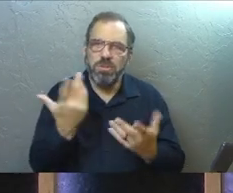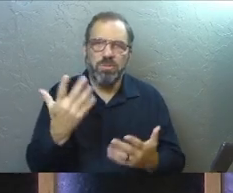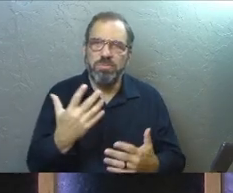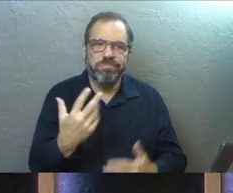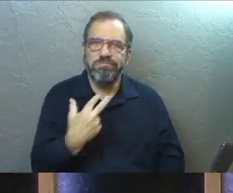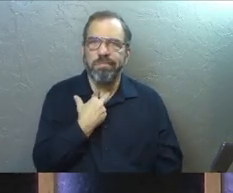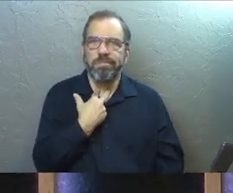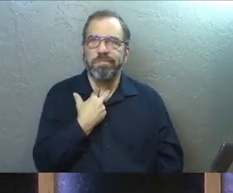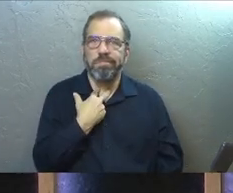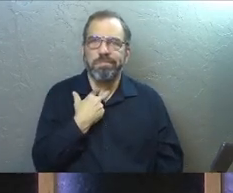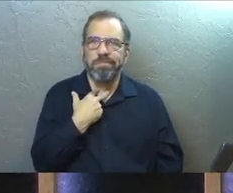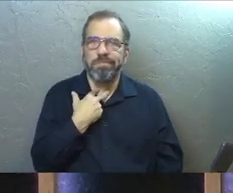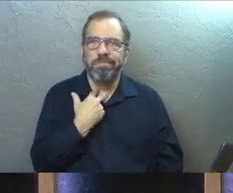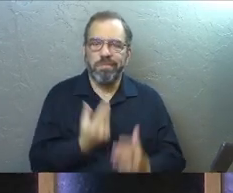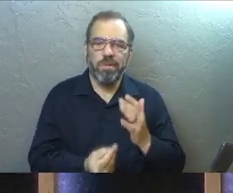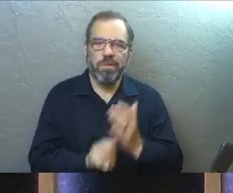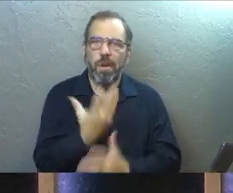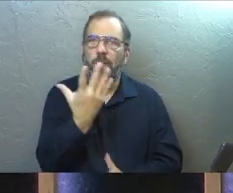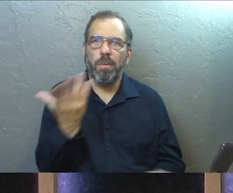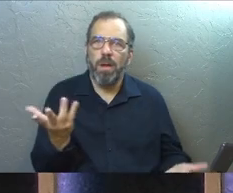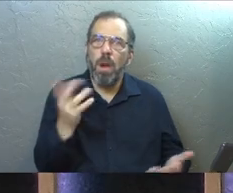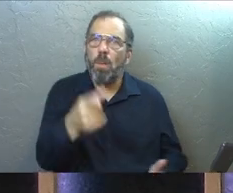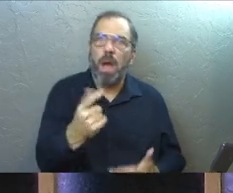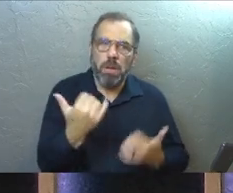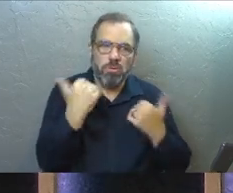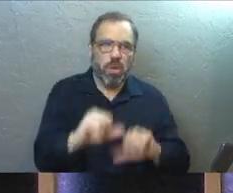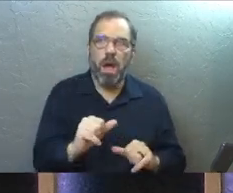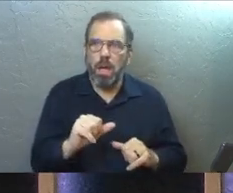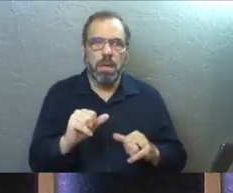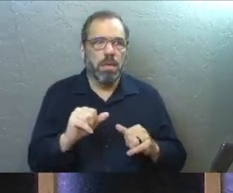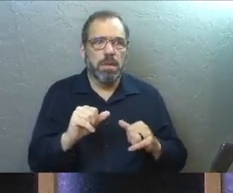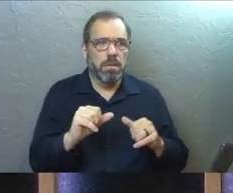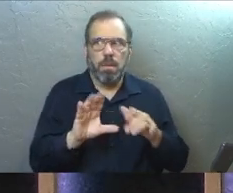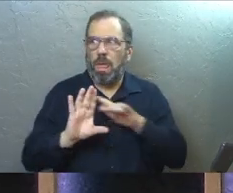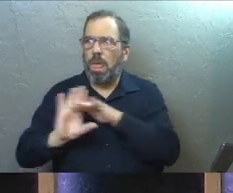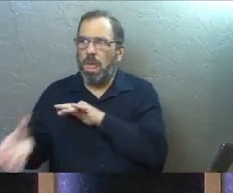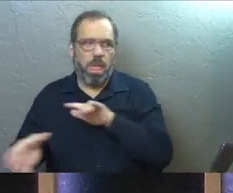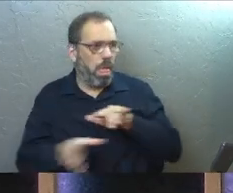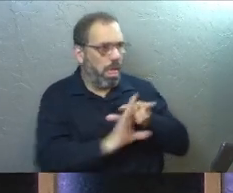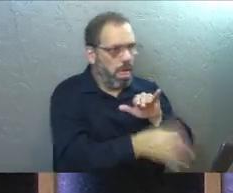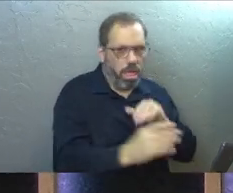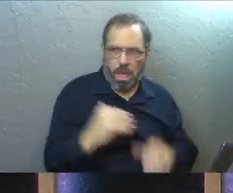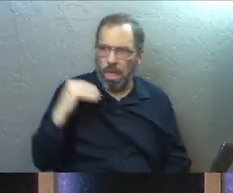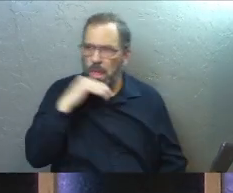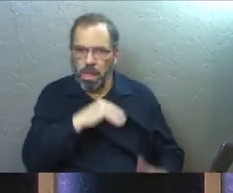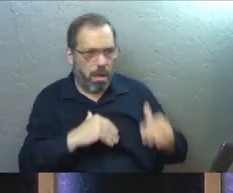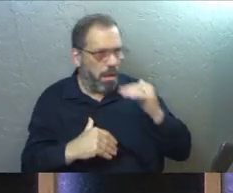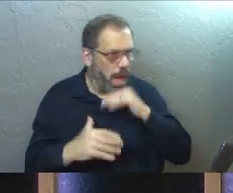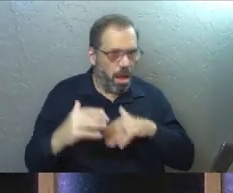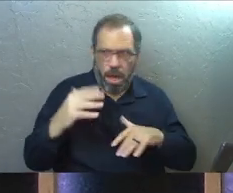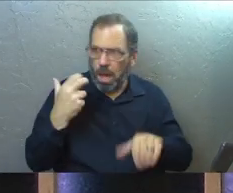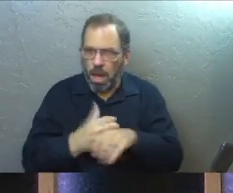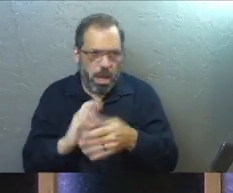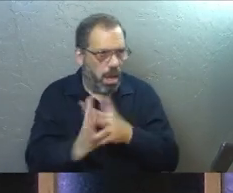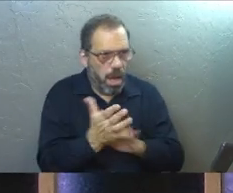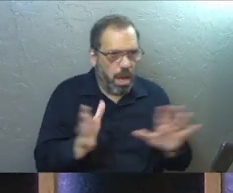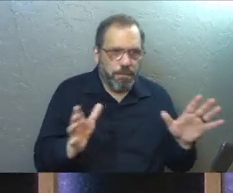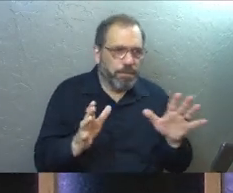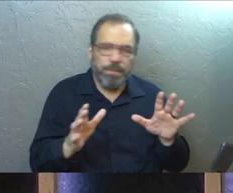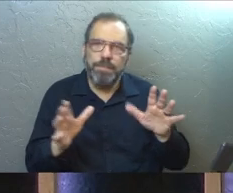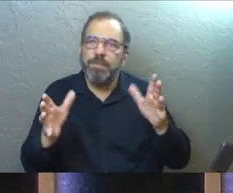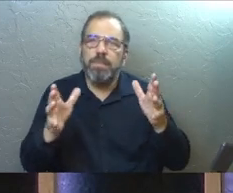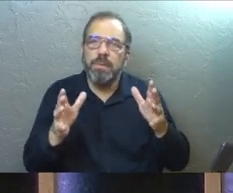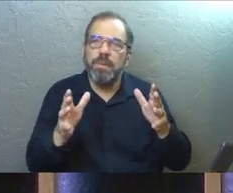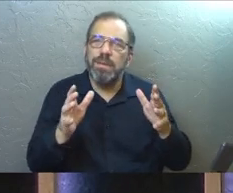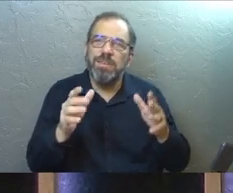people, because by being a person who always tries to run out the escape hatch of lying when things get hard,